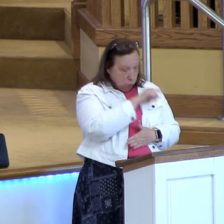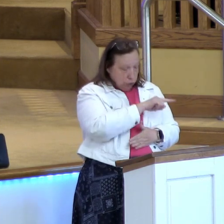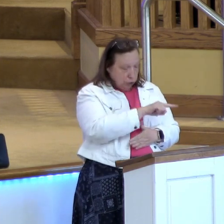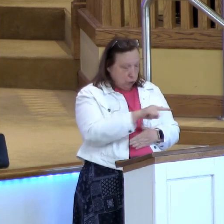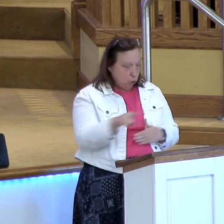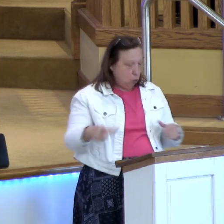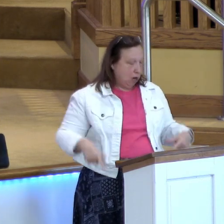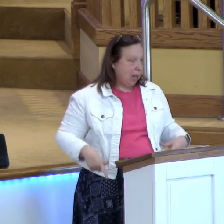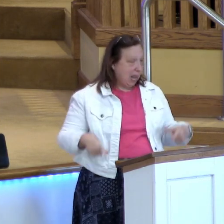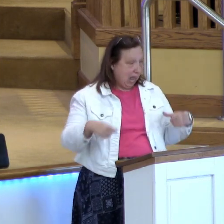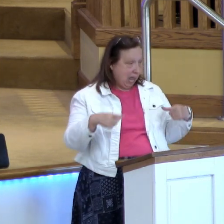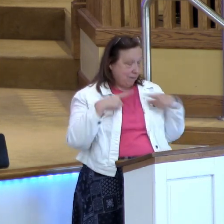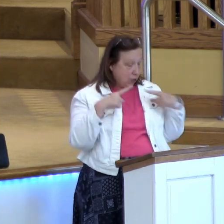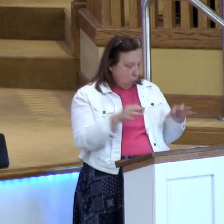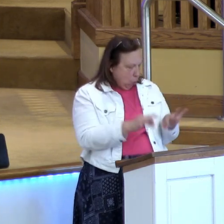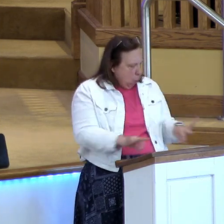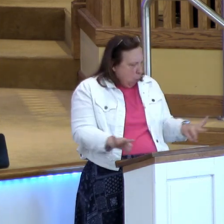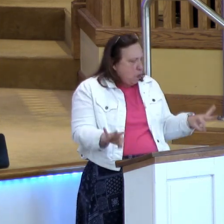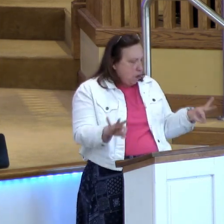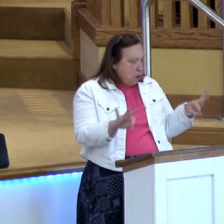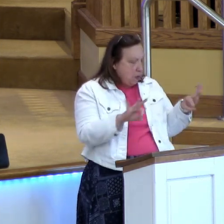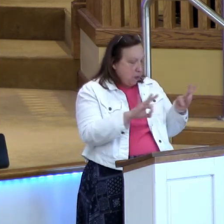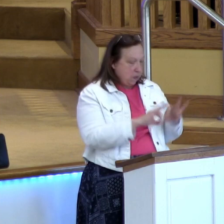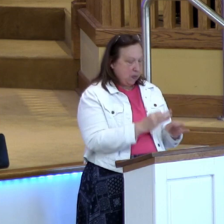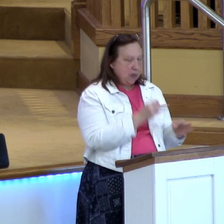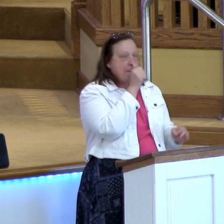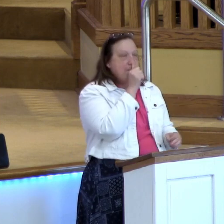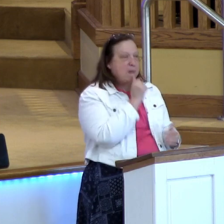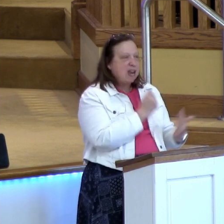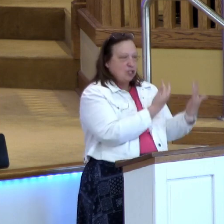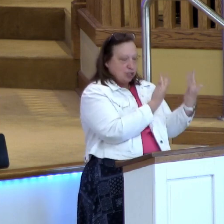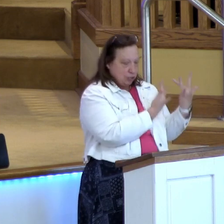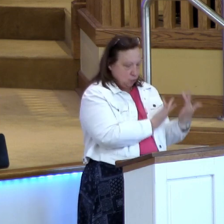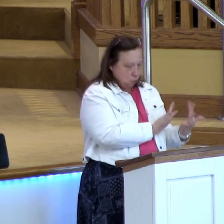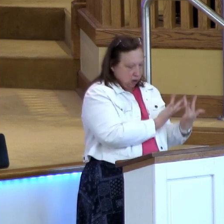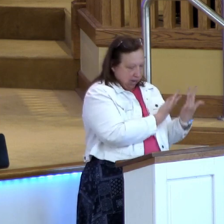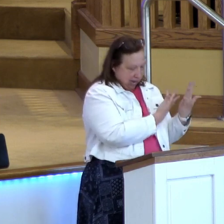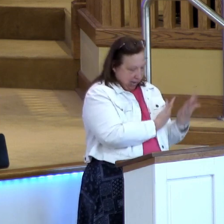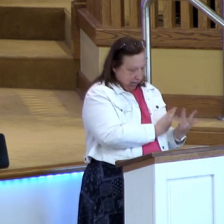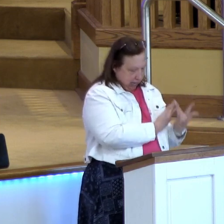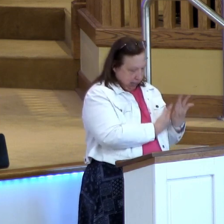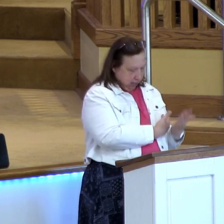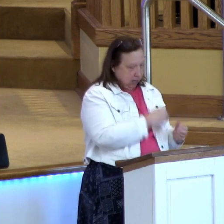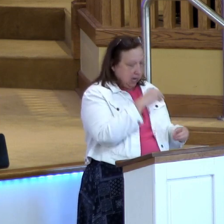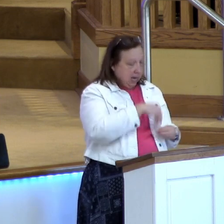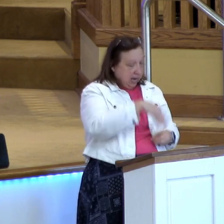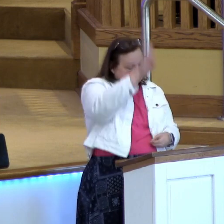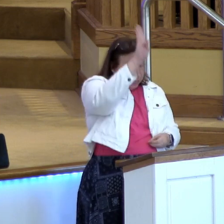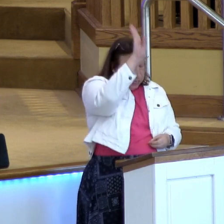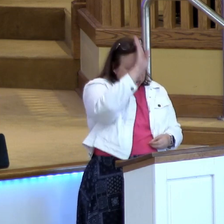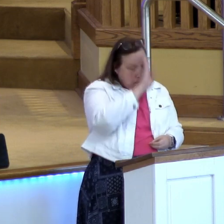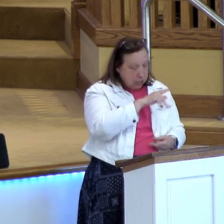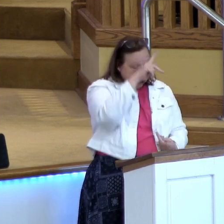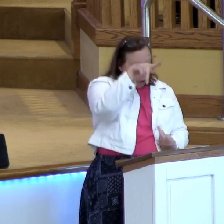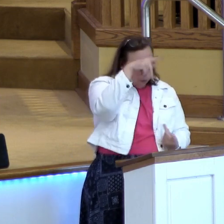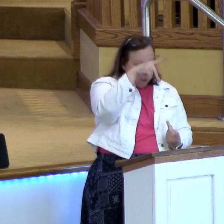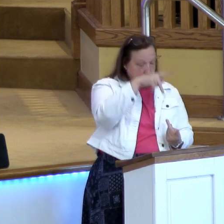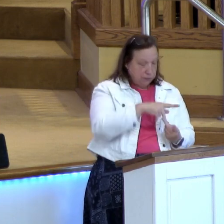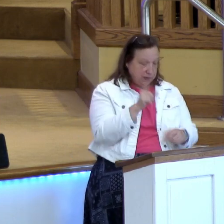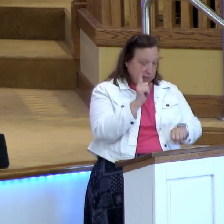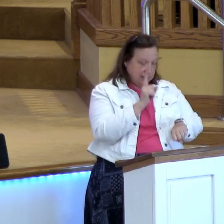your life is worth the wait. In God's perfect time, you